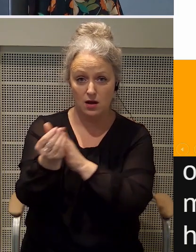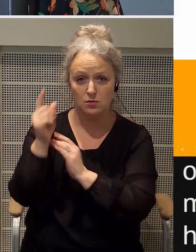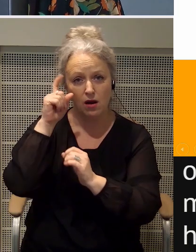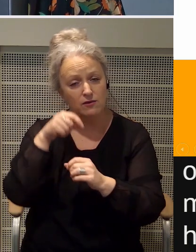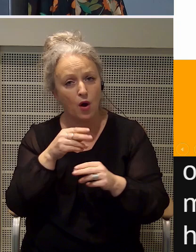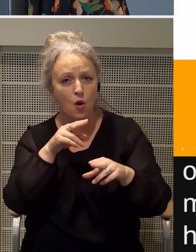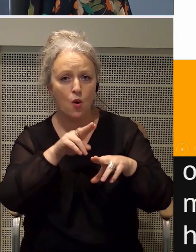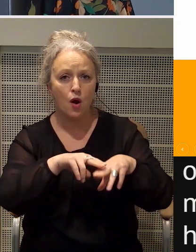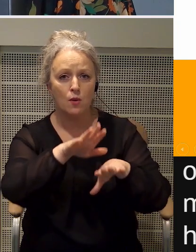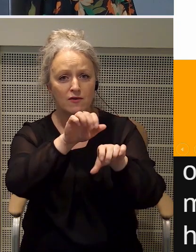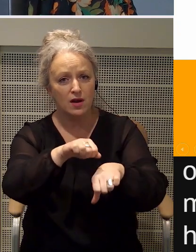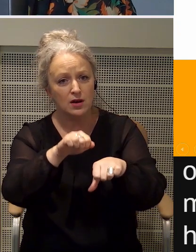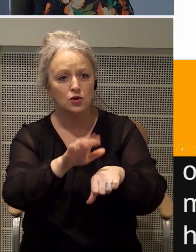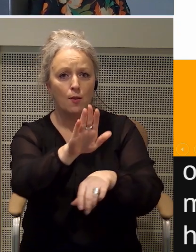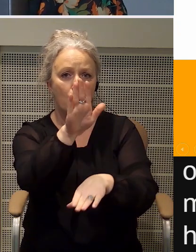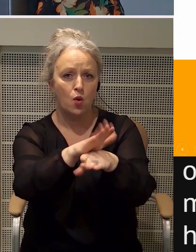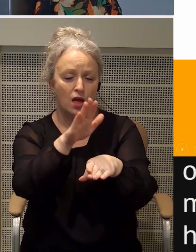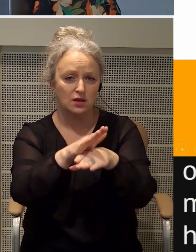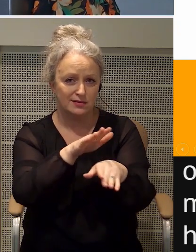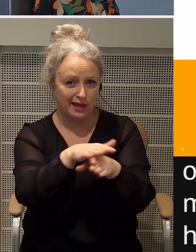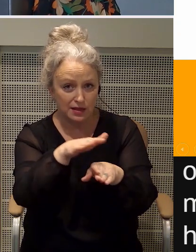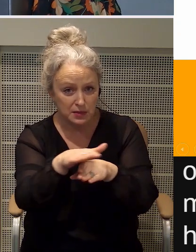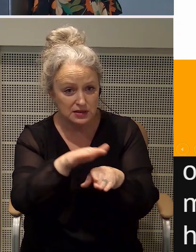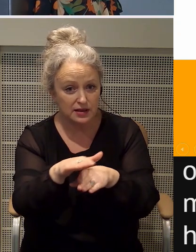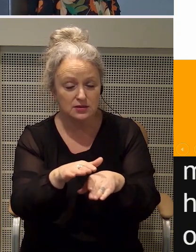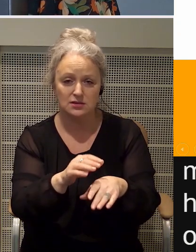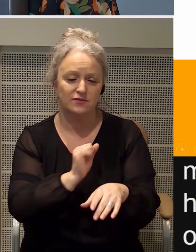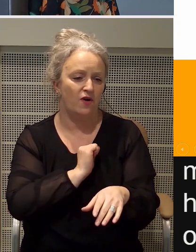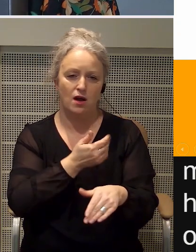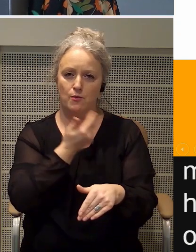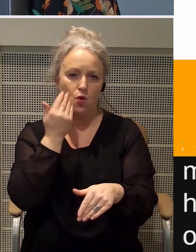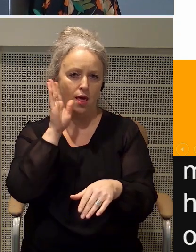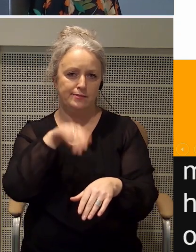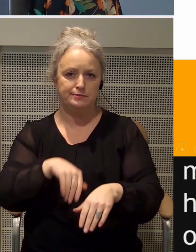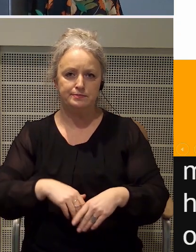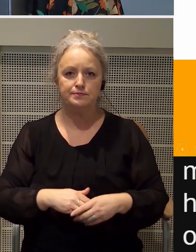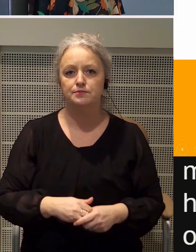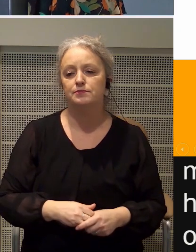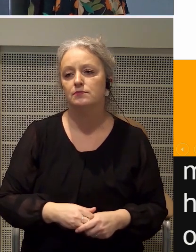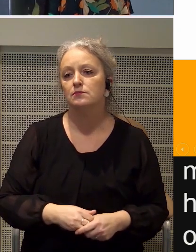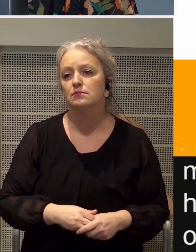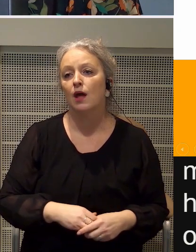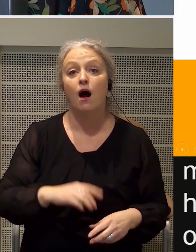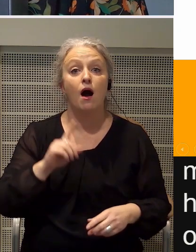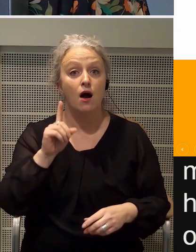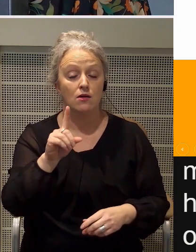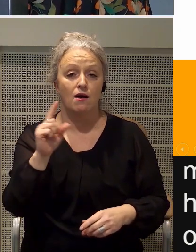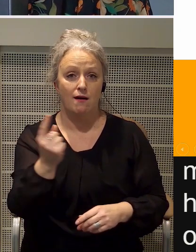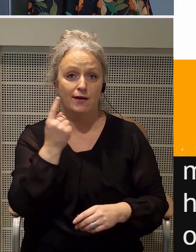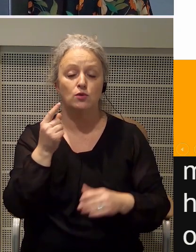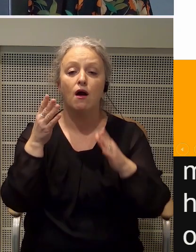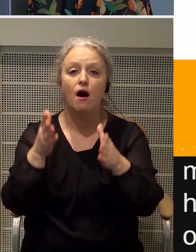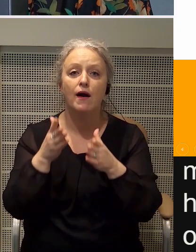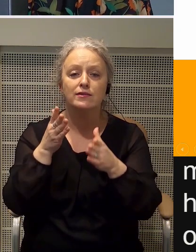foundations could also help out here because I think there's no need for separate